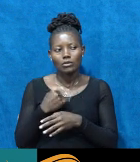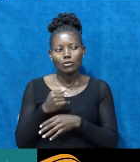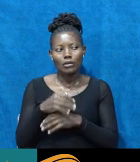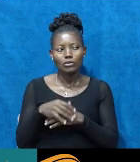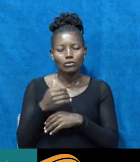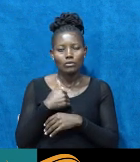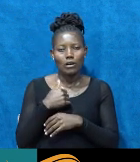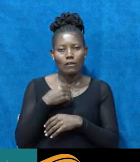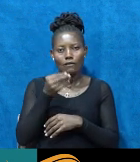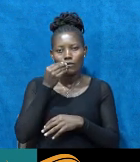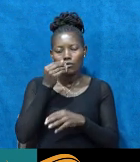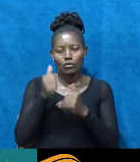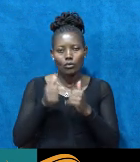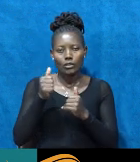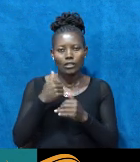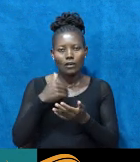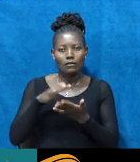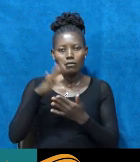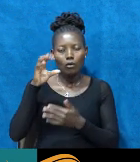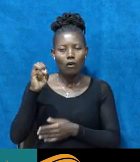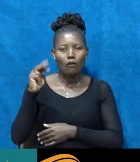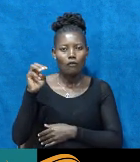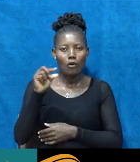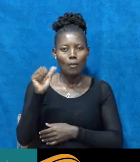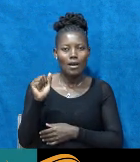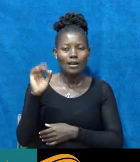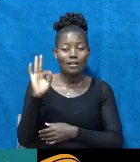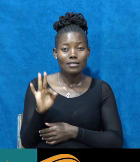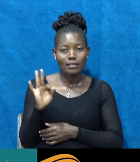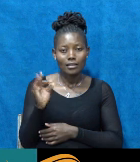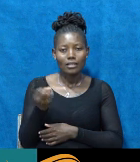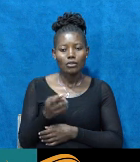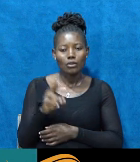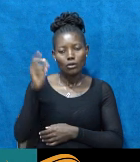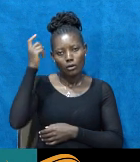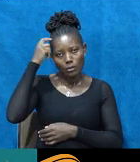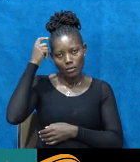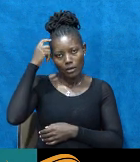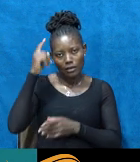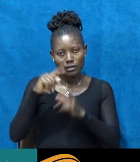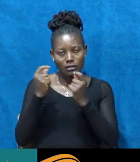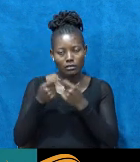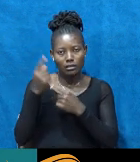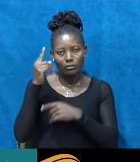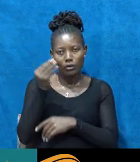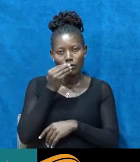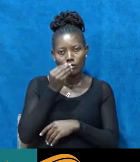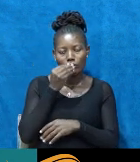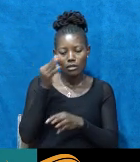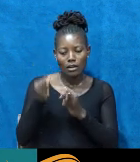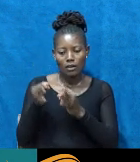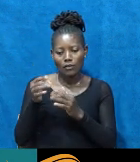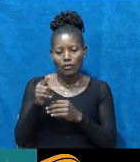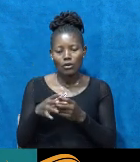more of omega-3s, that has more of brain healthy kind of food. If you're looking at injuries that